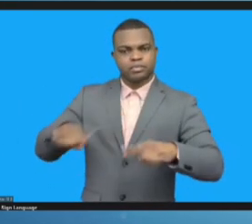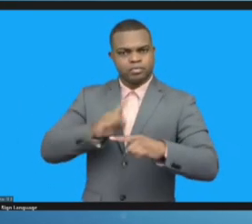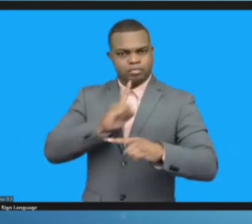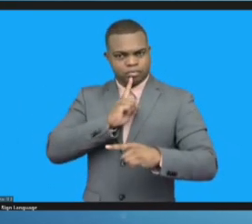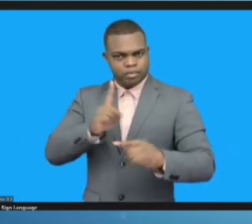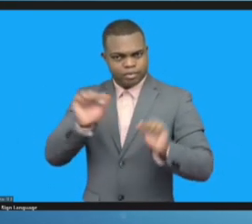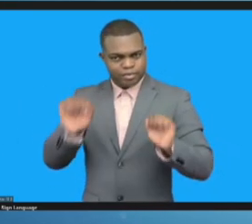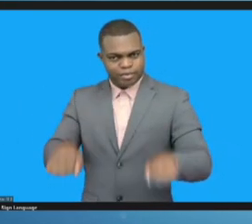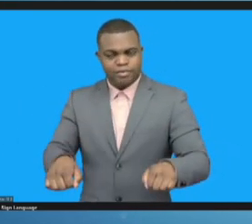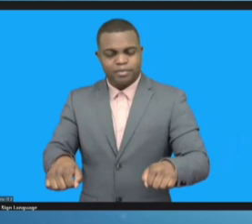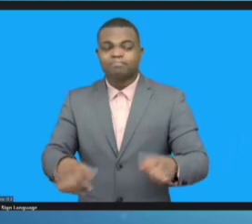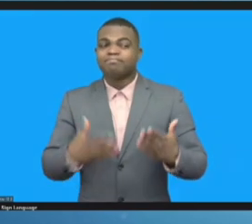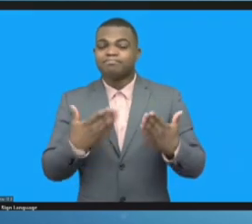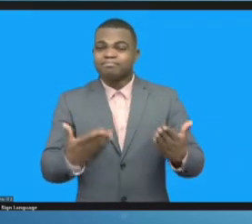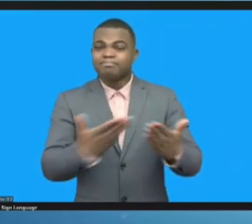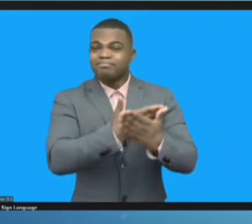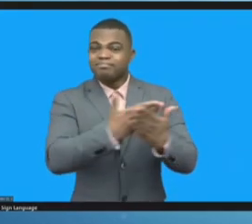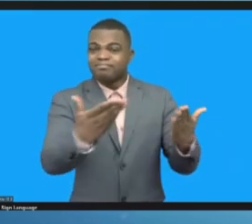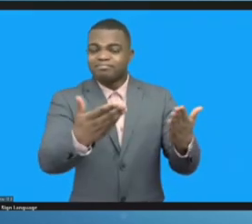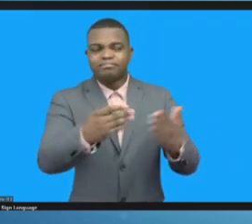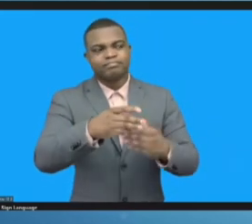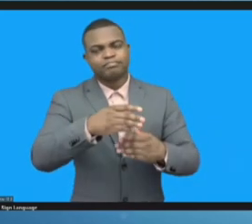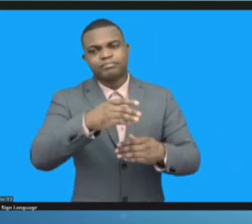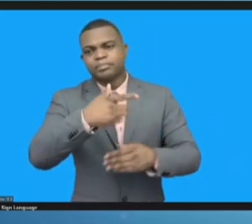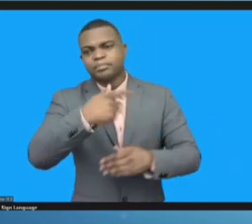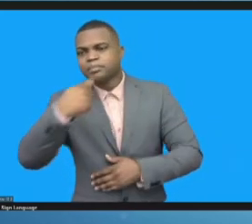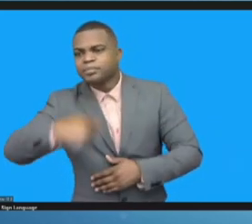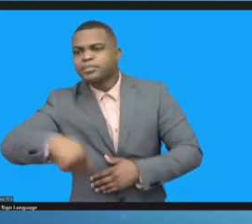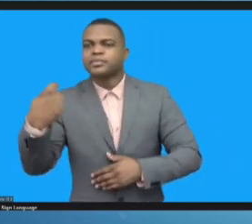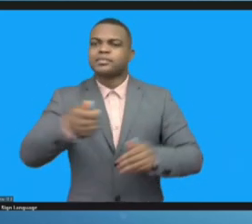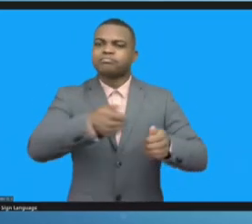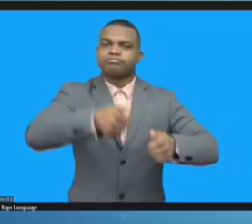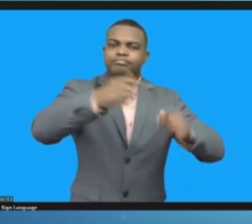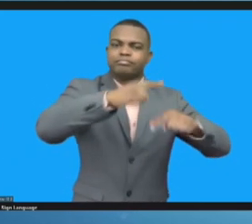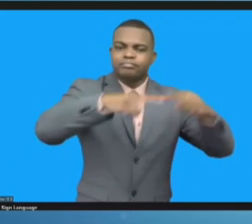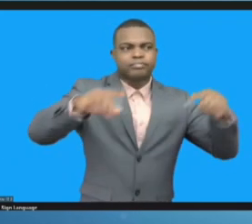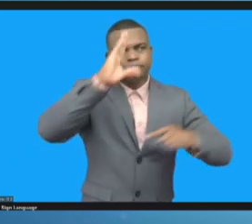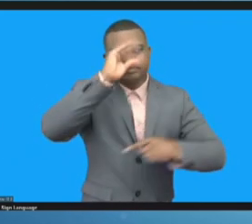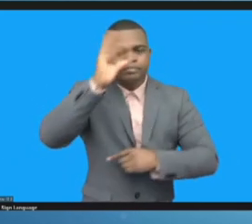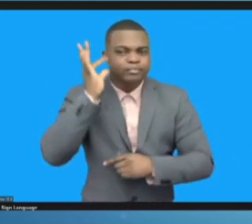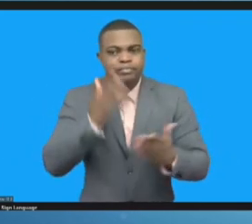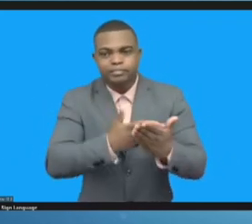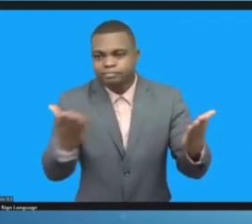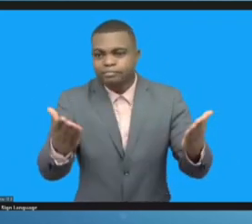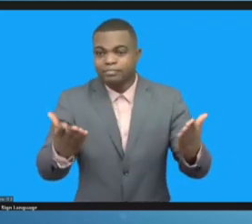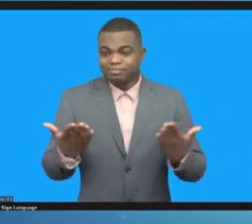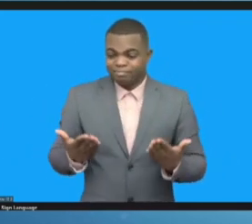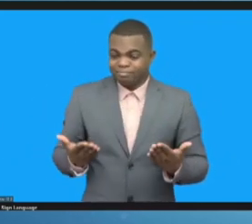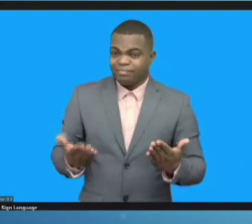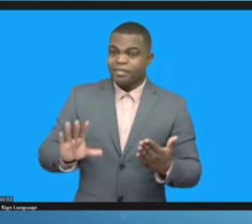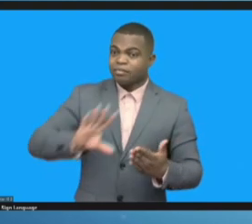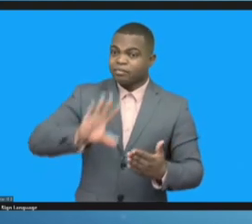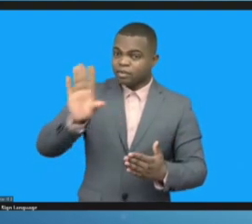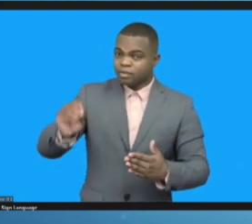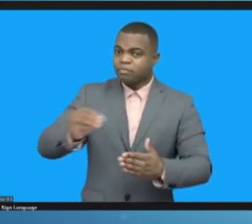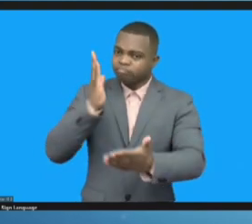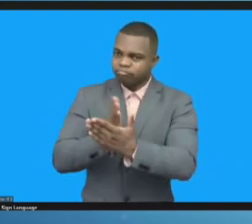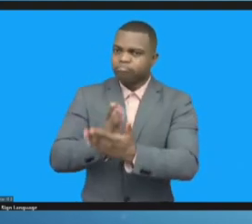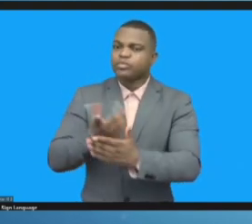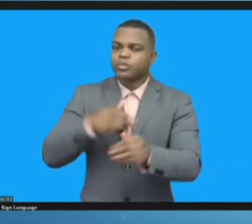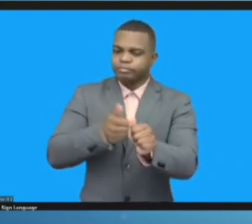key areas necessary for the development, like universal access to electricity, mechanization of production, and